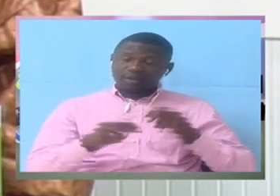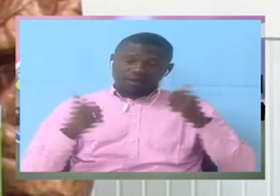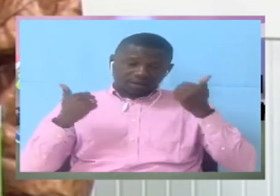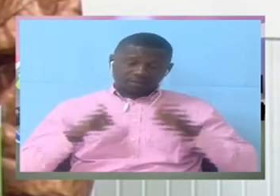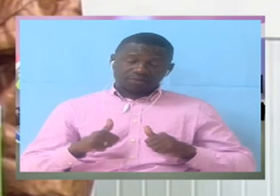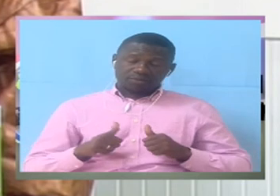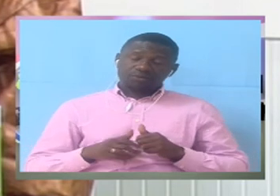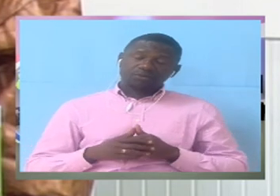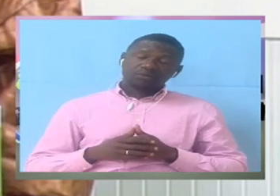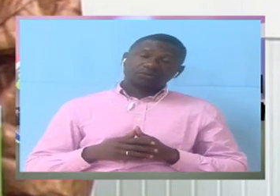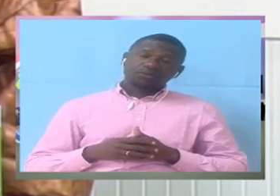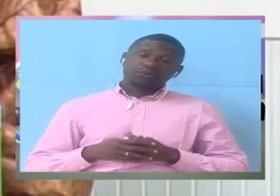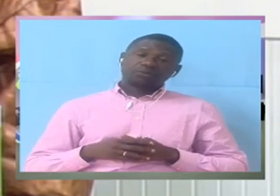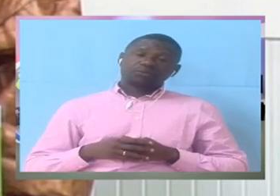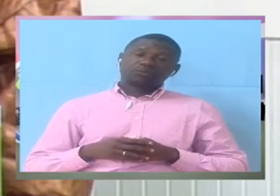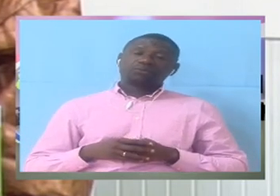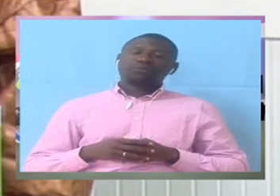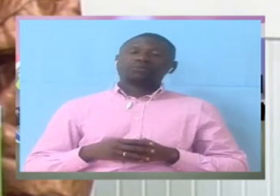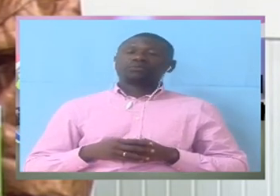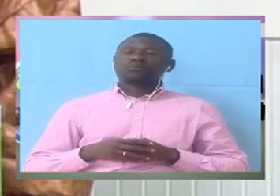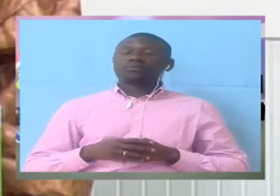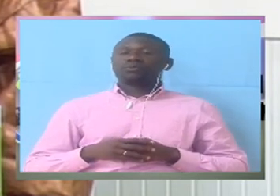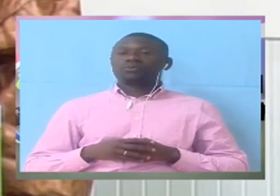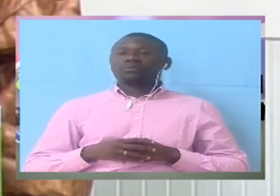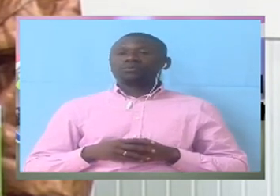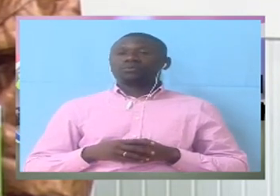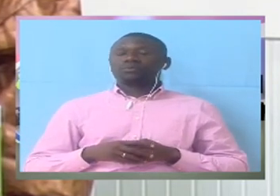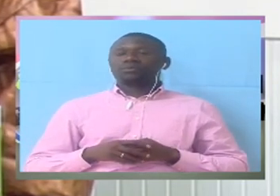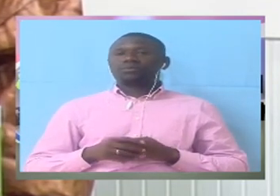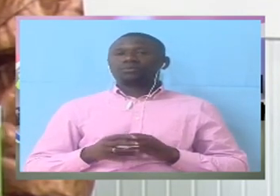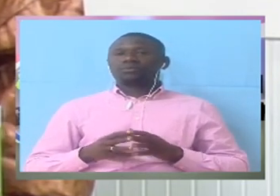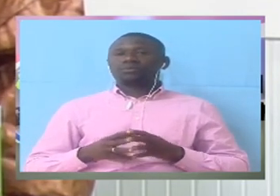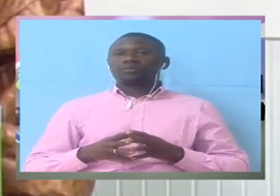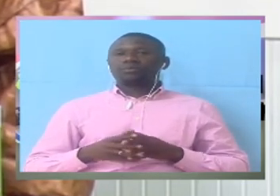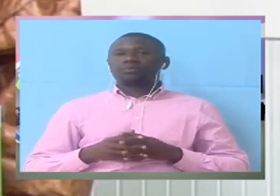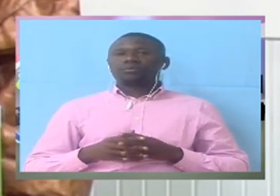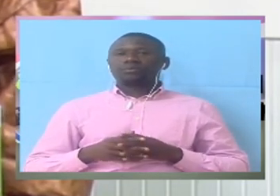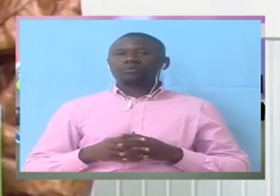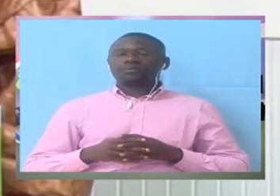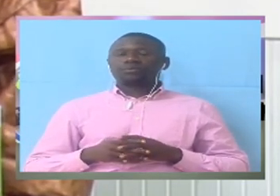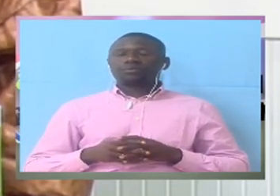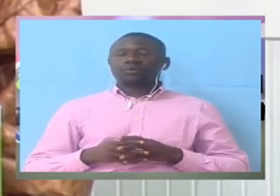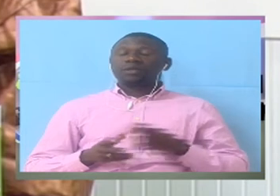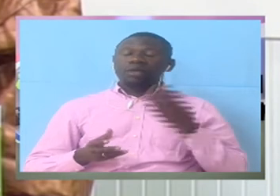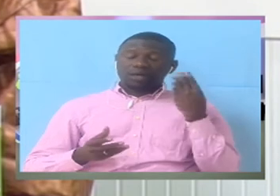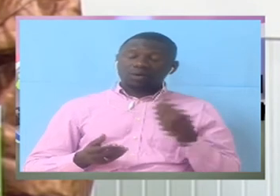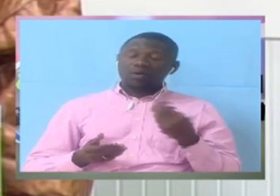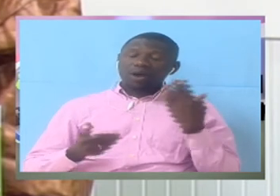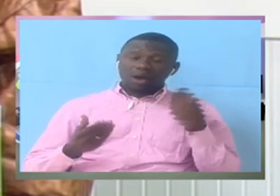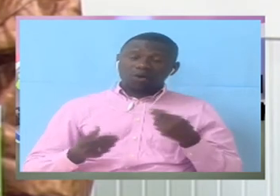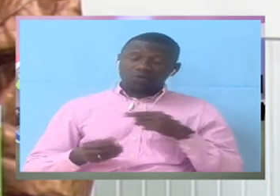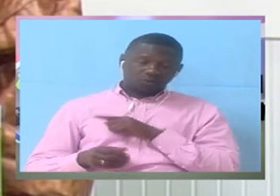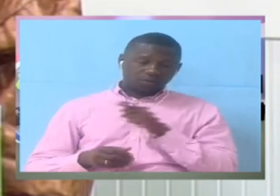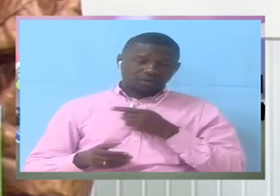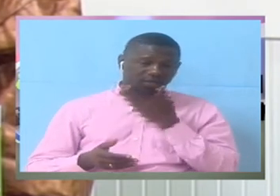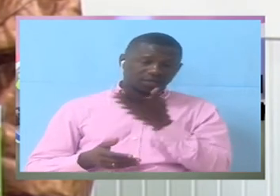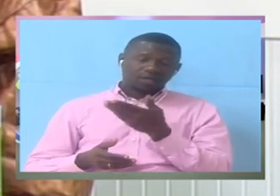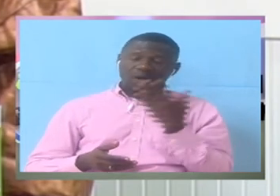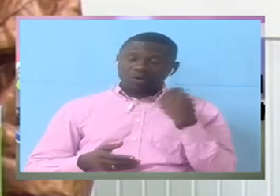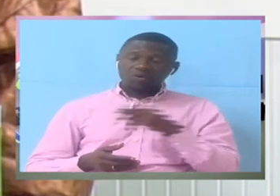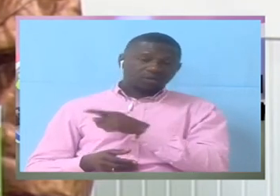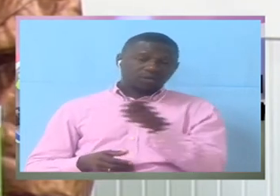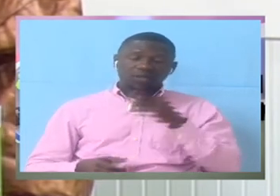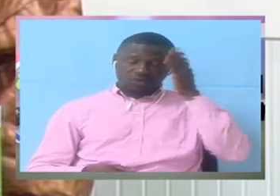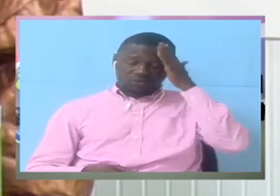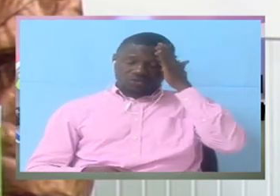Come in Benyamin and Yata long. Now, how we were there, that's how they